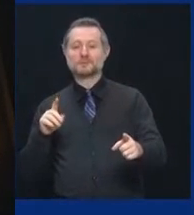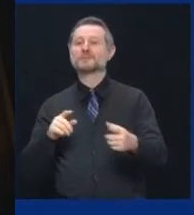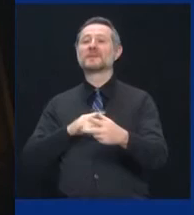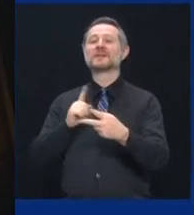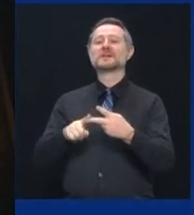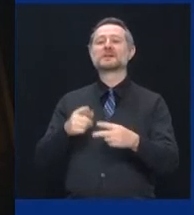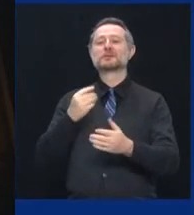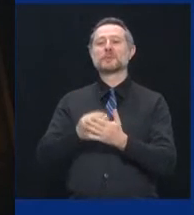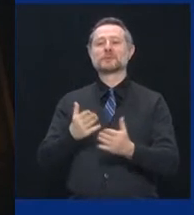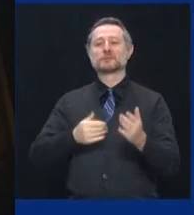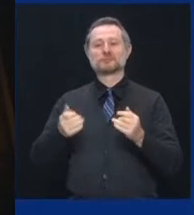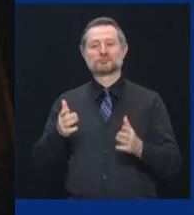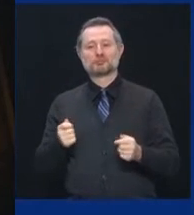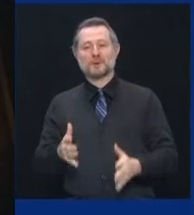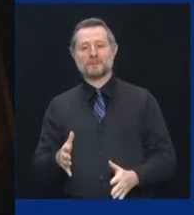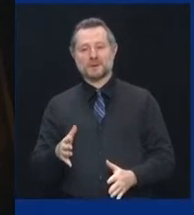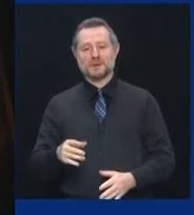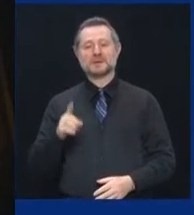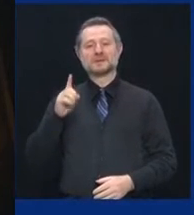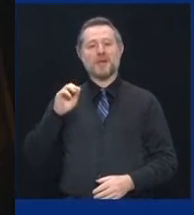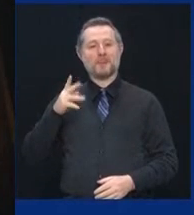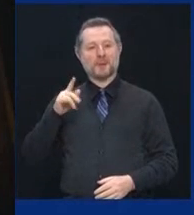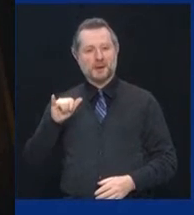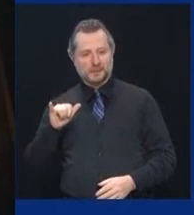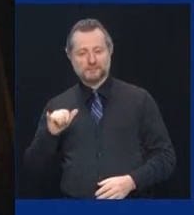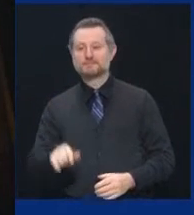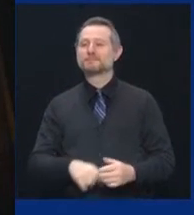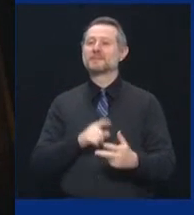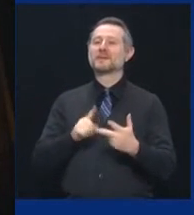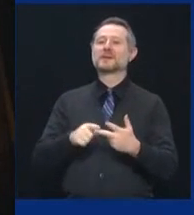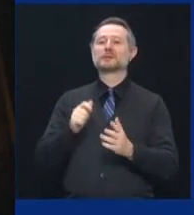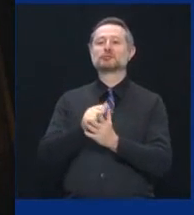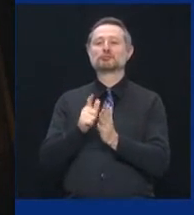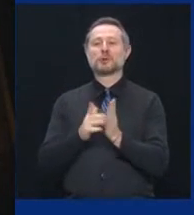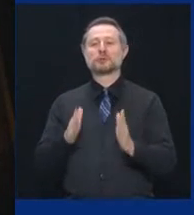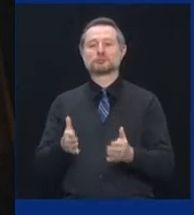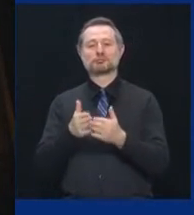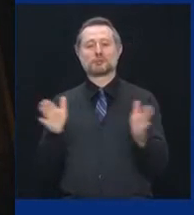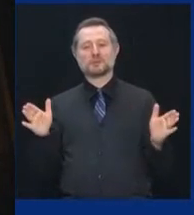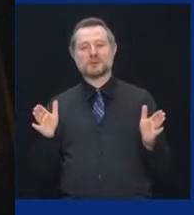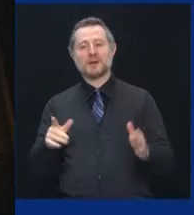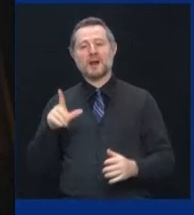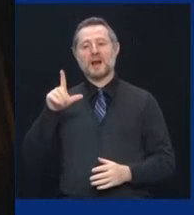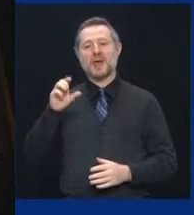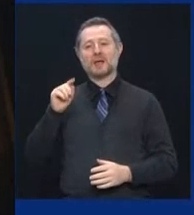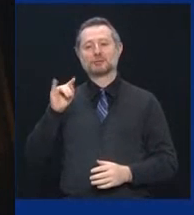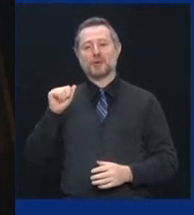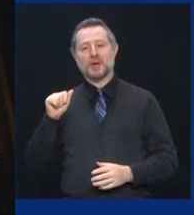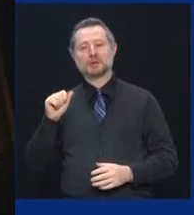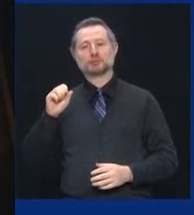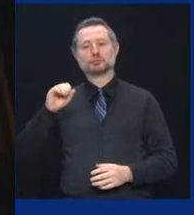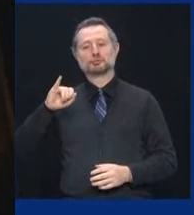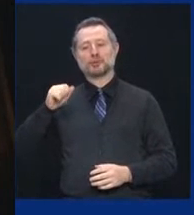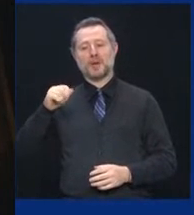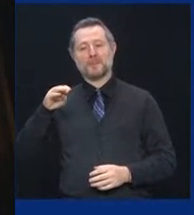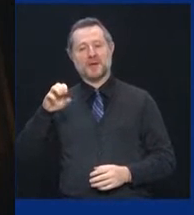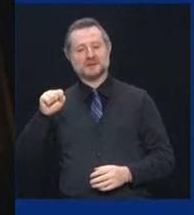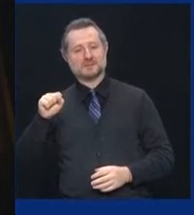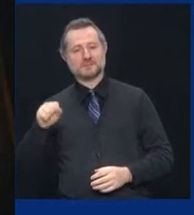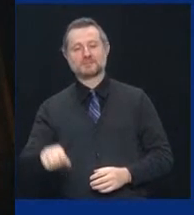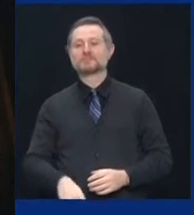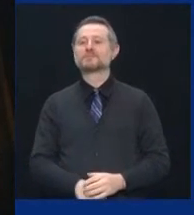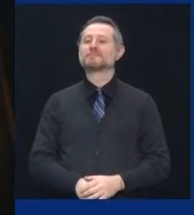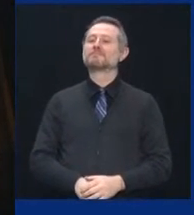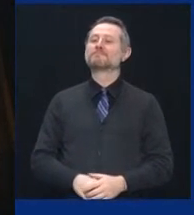Thomas DiNapoli, Attorney General Tish James, Senate Leader Andrea Stewart-Cousins, Speaker Carl Heastie, Senate Minority Leader